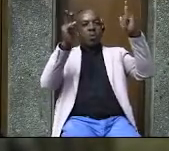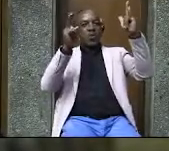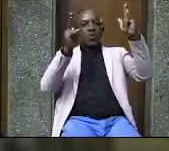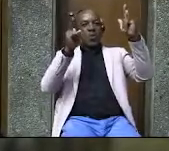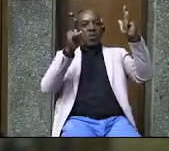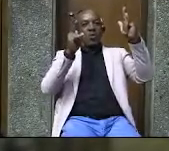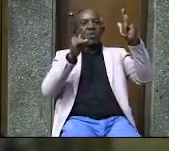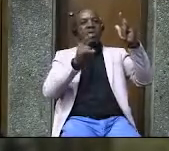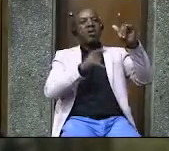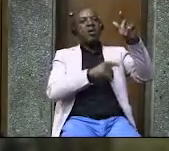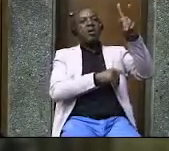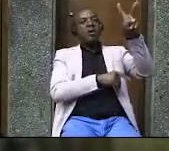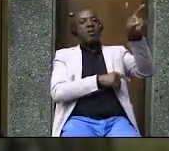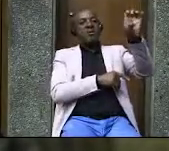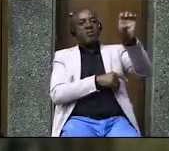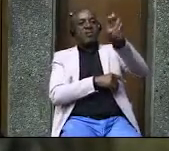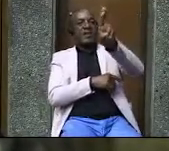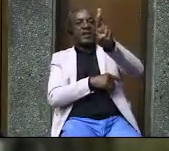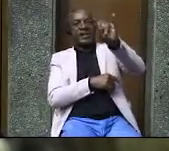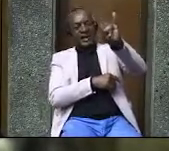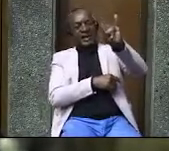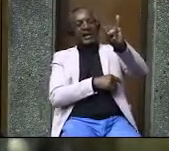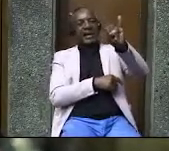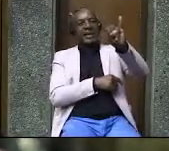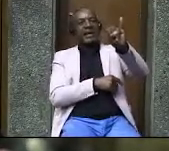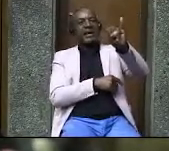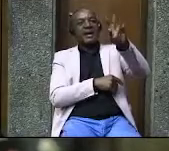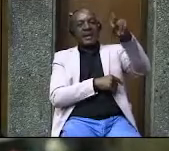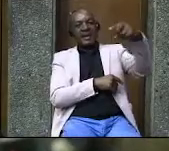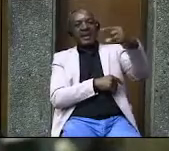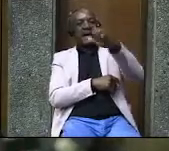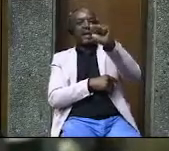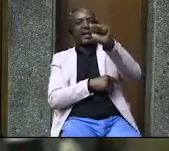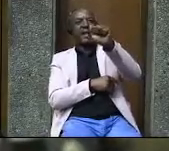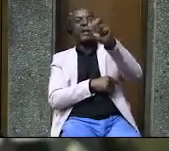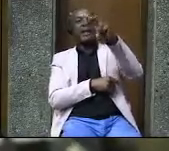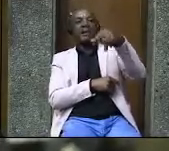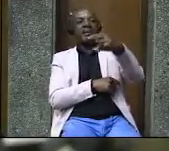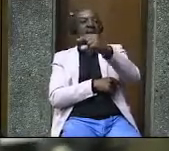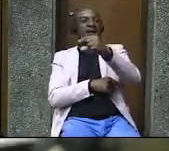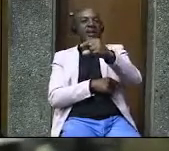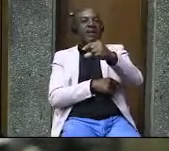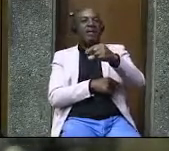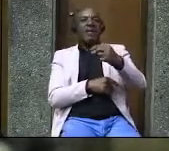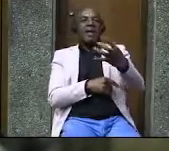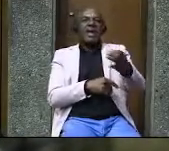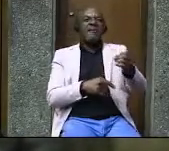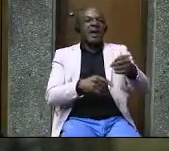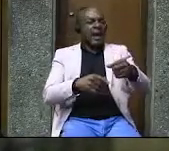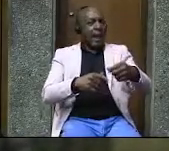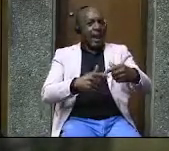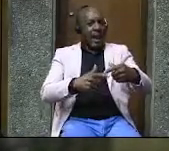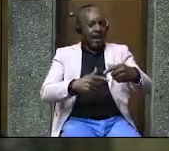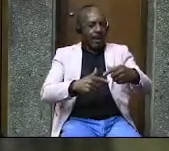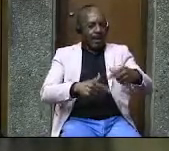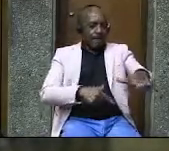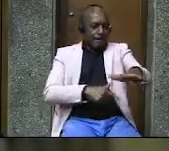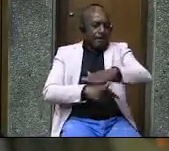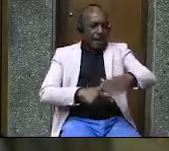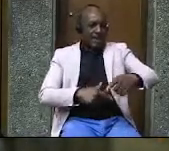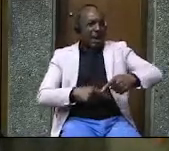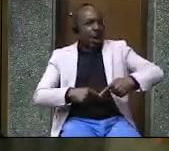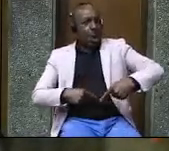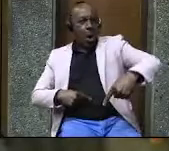efer yenegeng. Kune one shop le esishaya iline ukusuka le ijike, siyothenga lapho